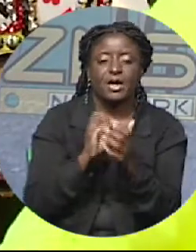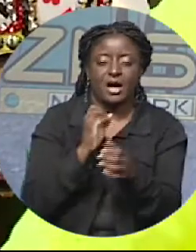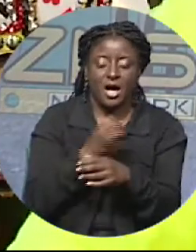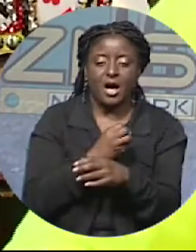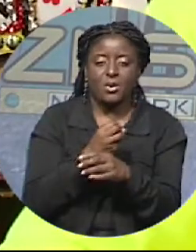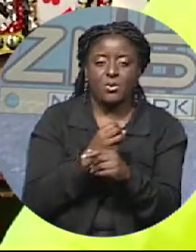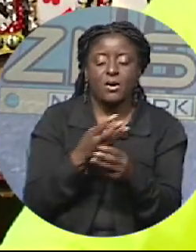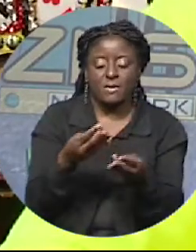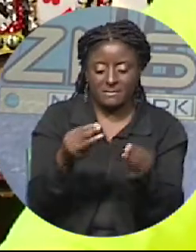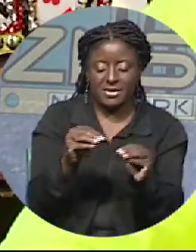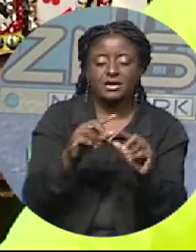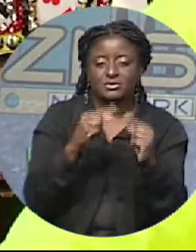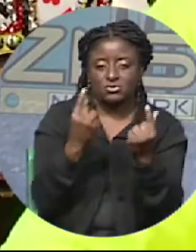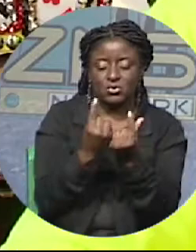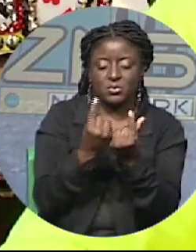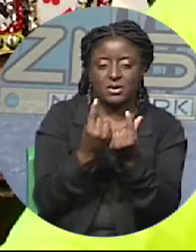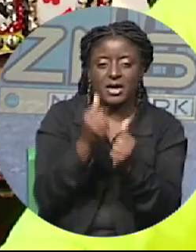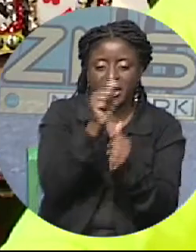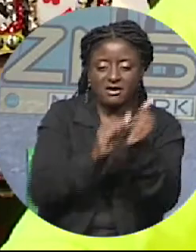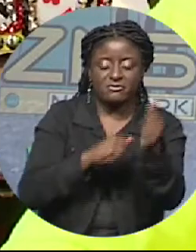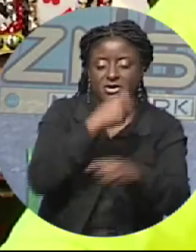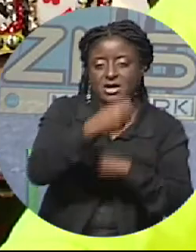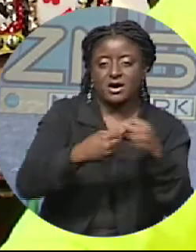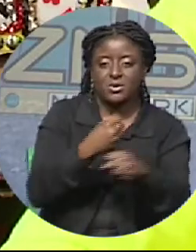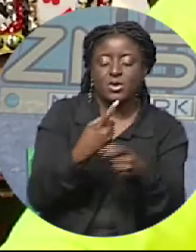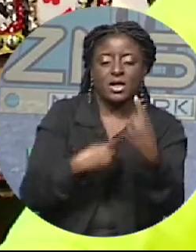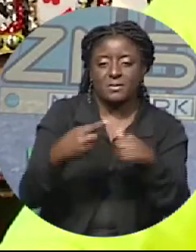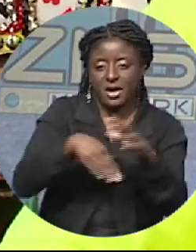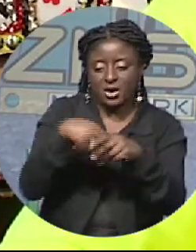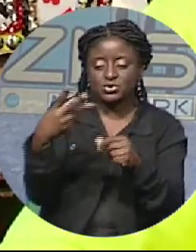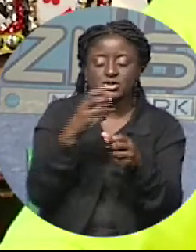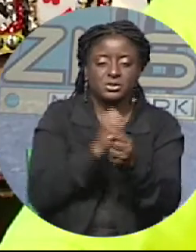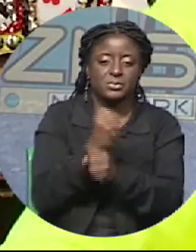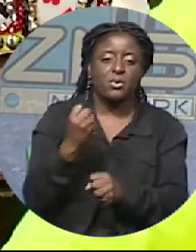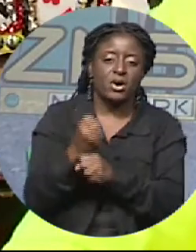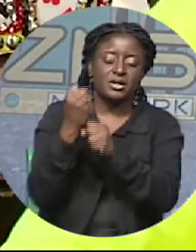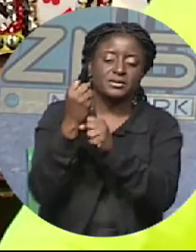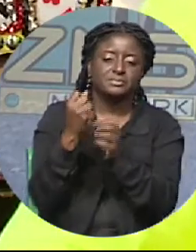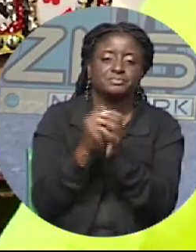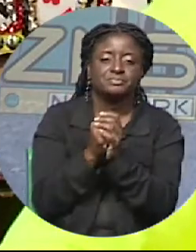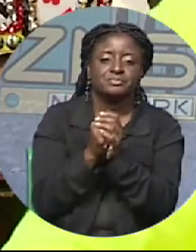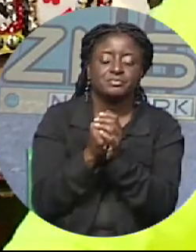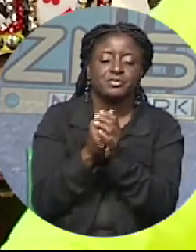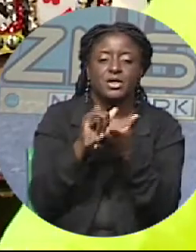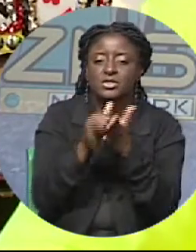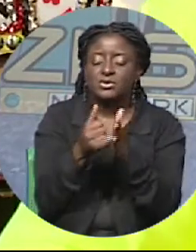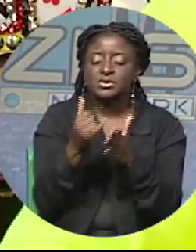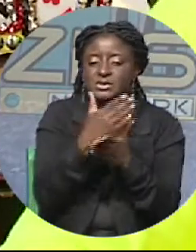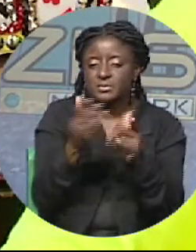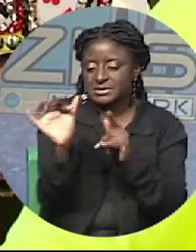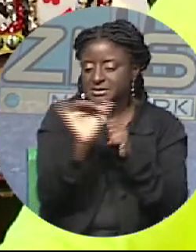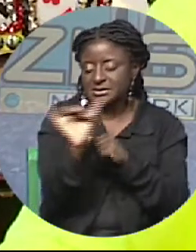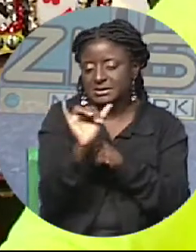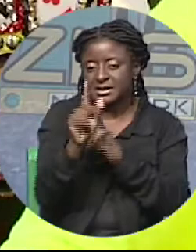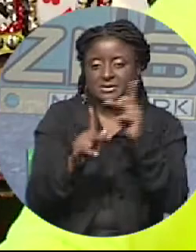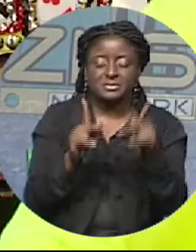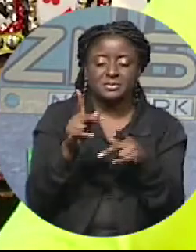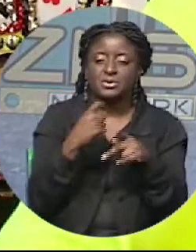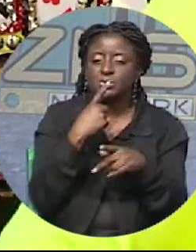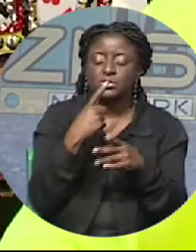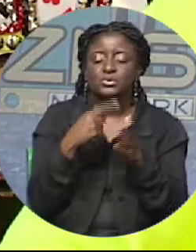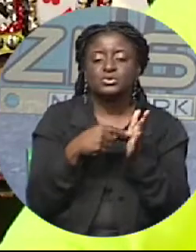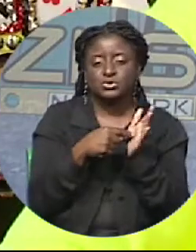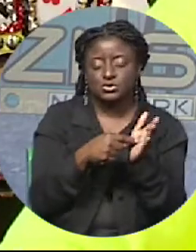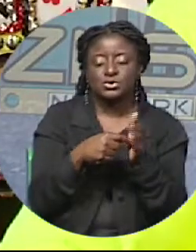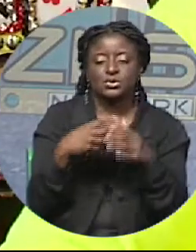every do Sunday will come out and support us. And we look, basically those are some of the same folks who shared some interest,